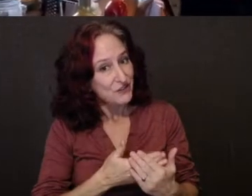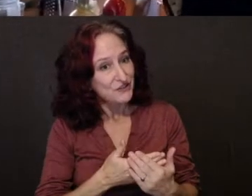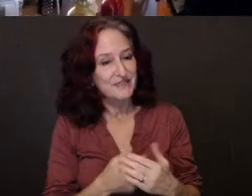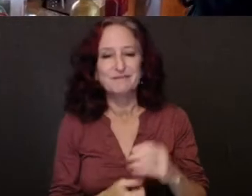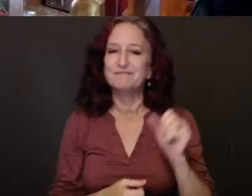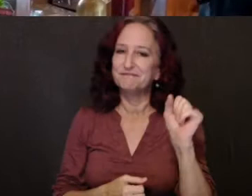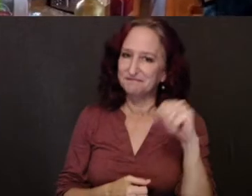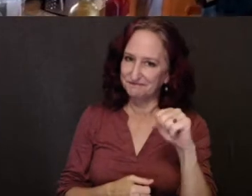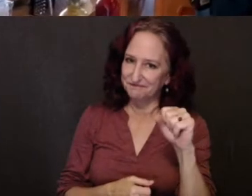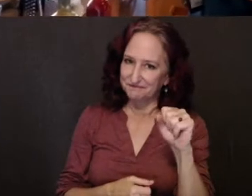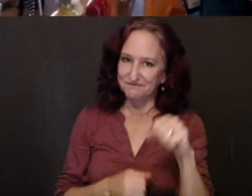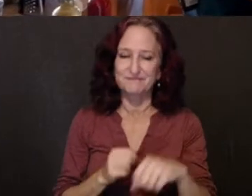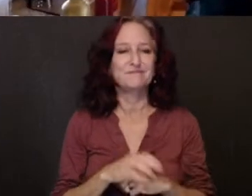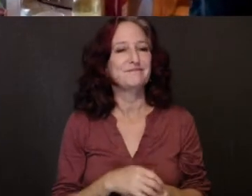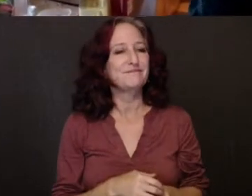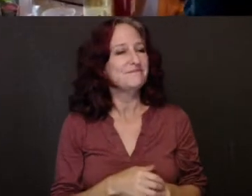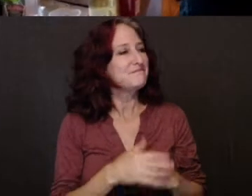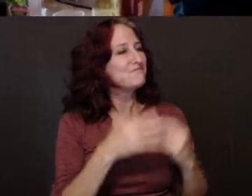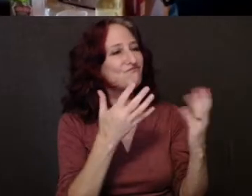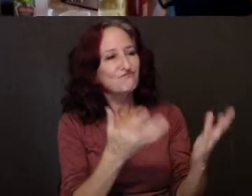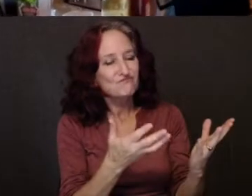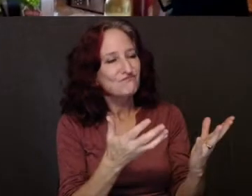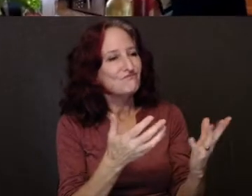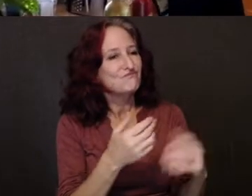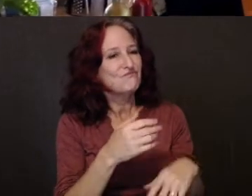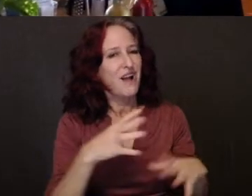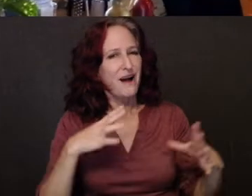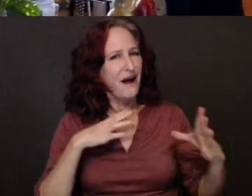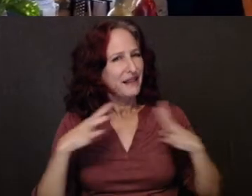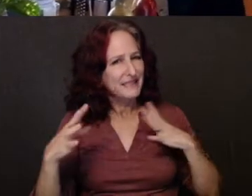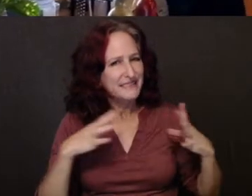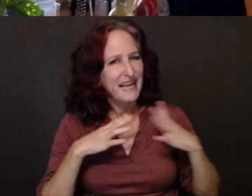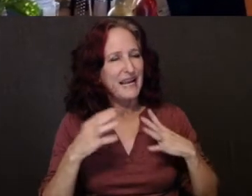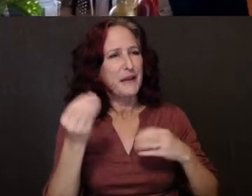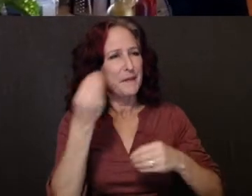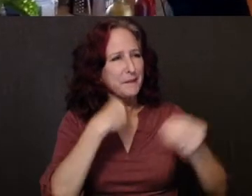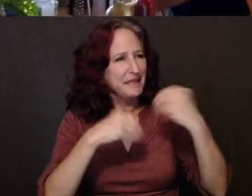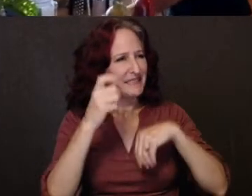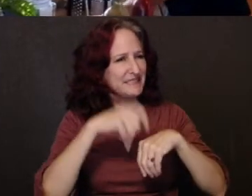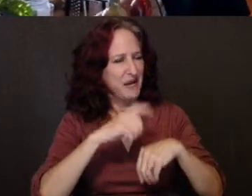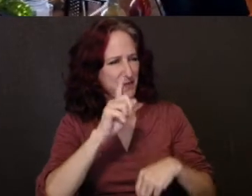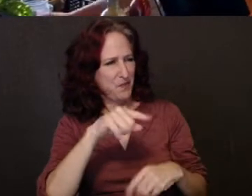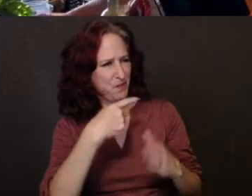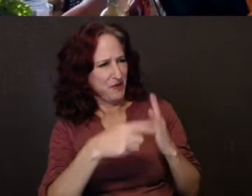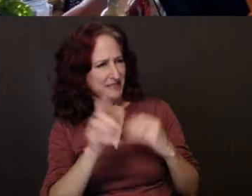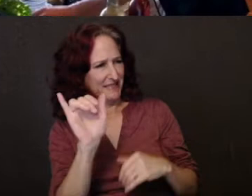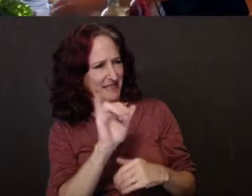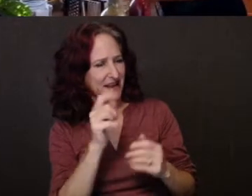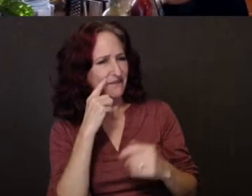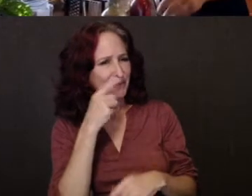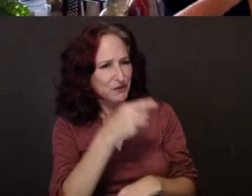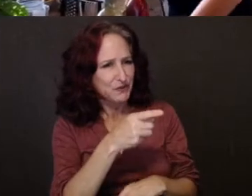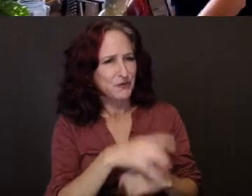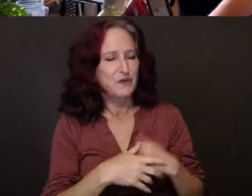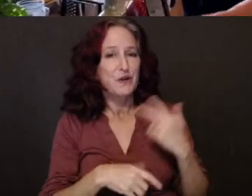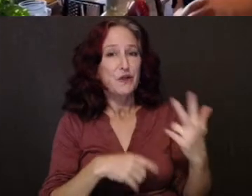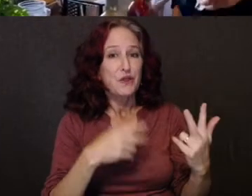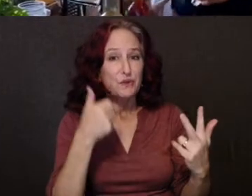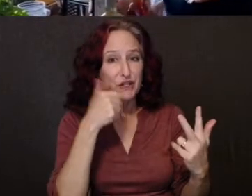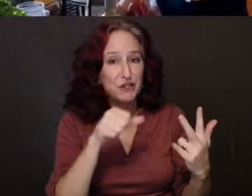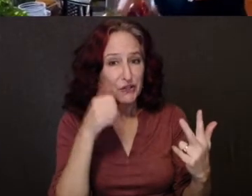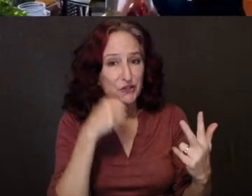dread. I was going to actually begin by asking you, you have 3 daughters, correct?